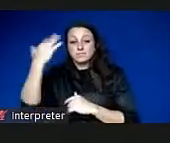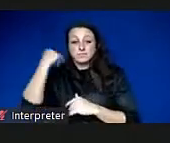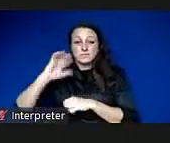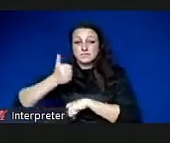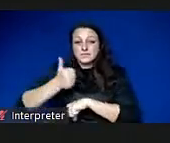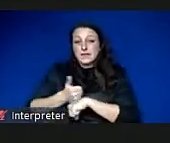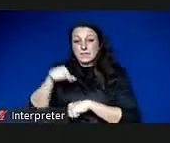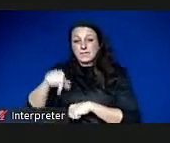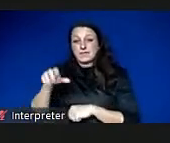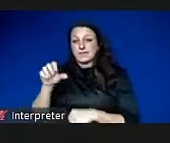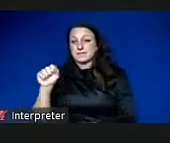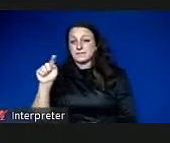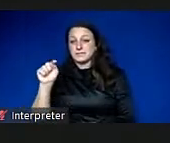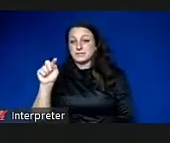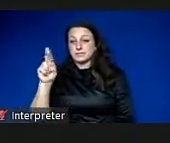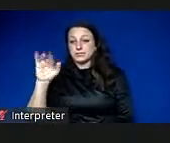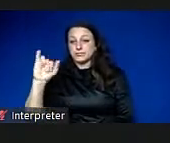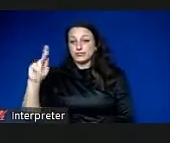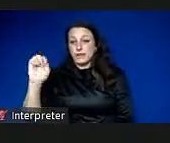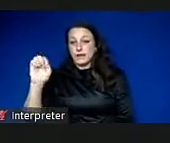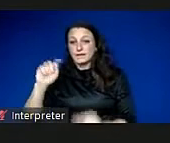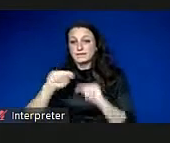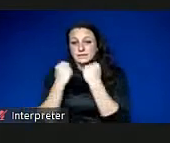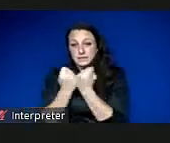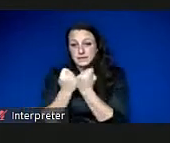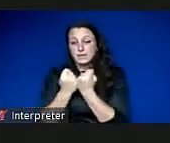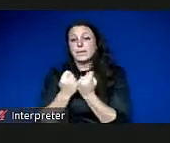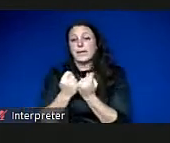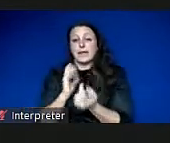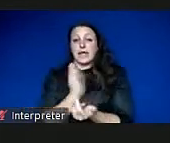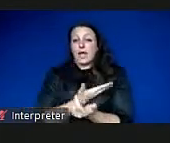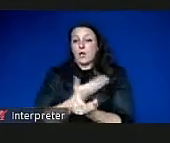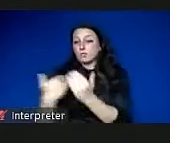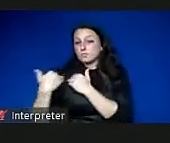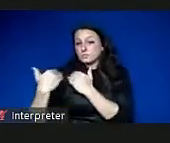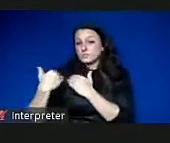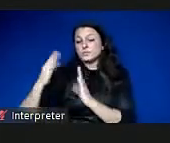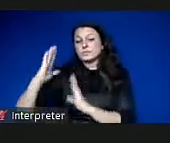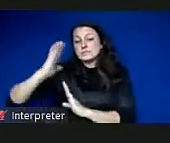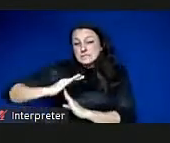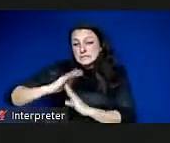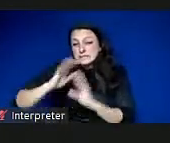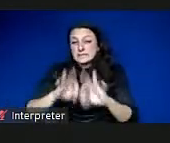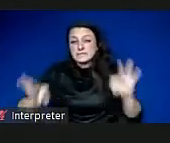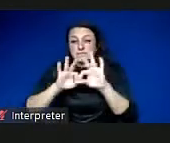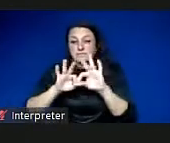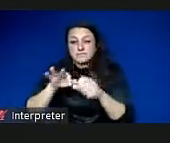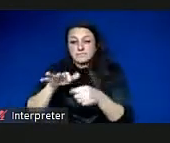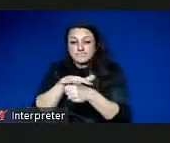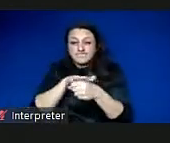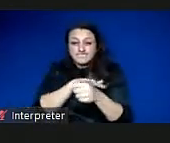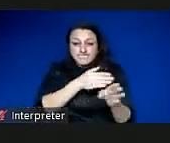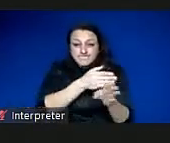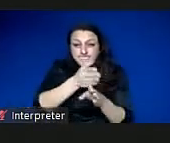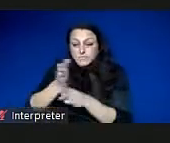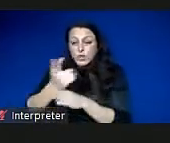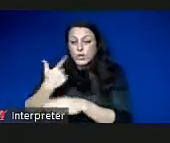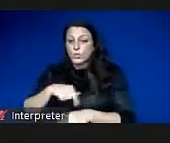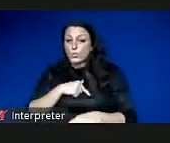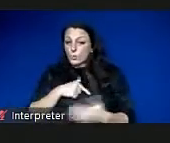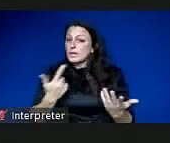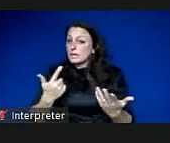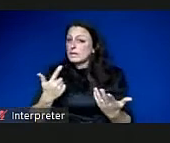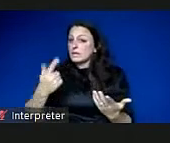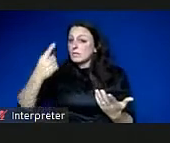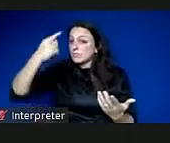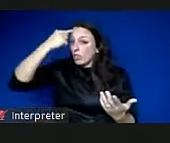team and charged this team with coming up with the key focus areas where, we believed we would have the